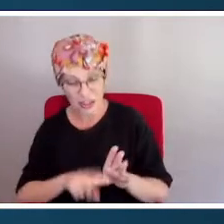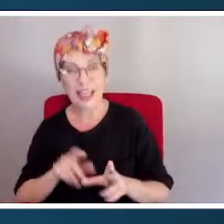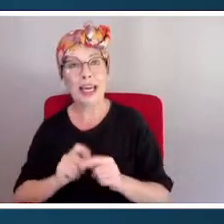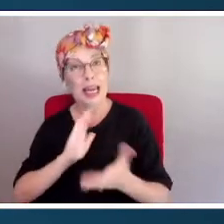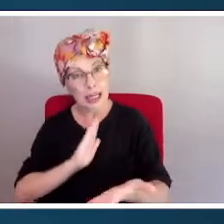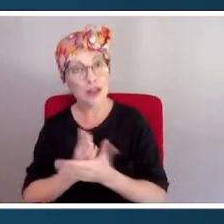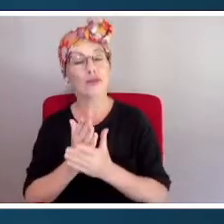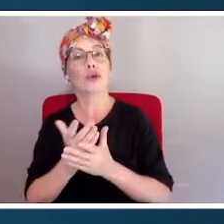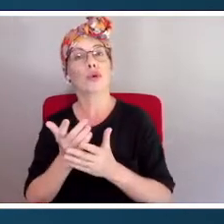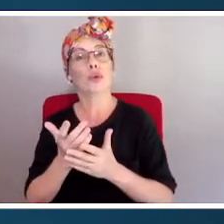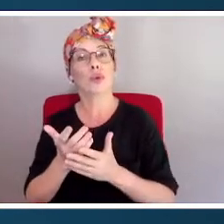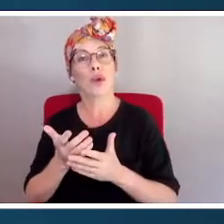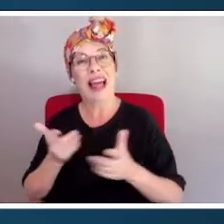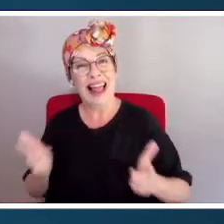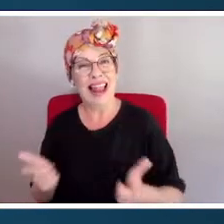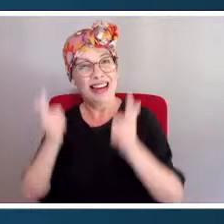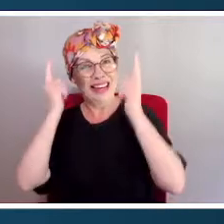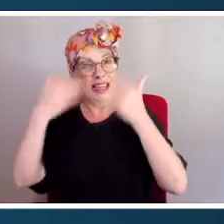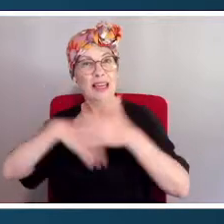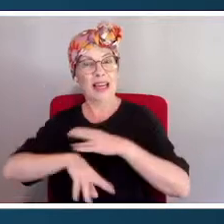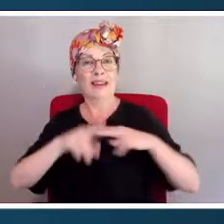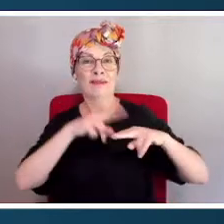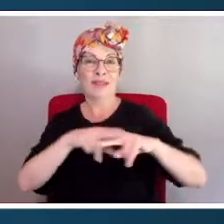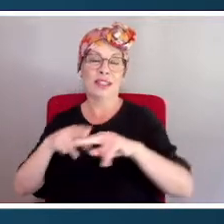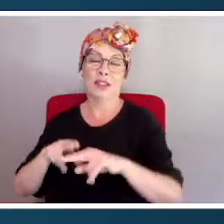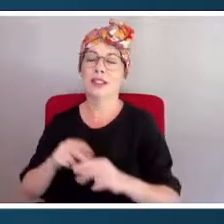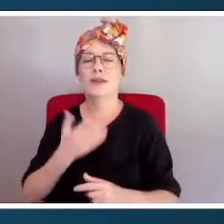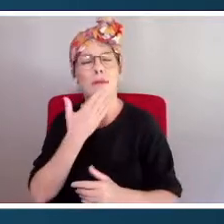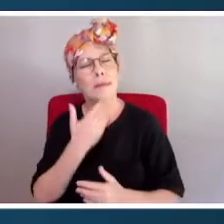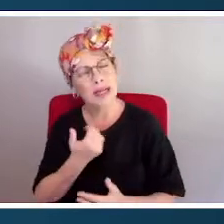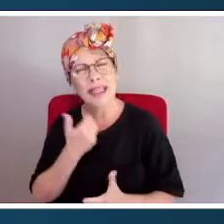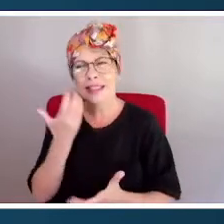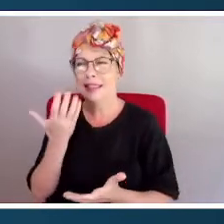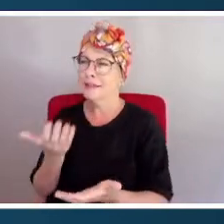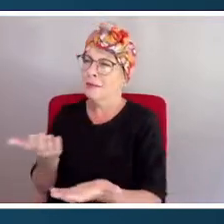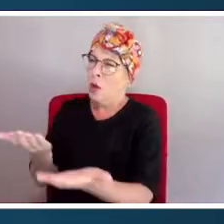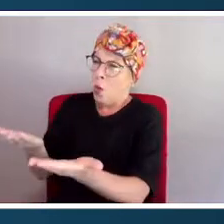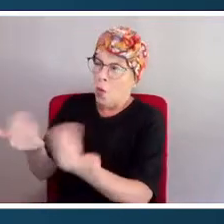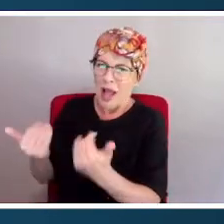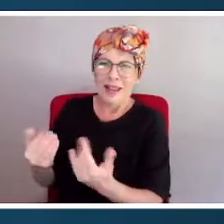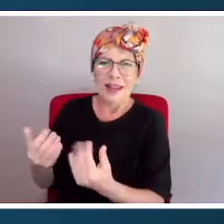delivering this year's opening address, and can you all please join me in welcoming him to the stage?